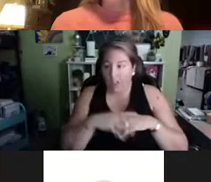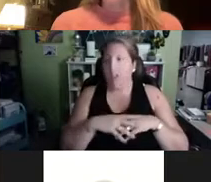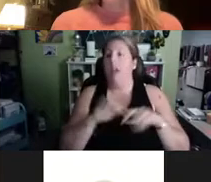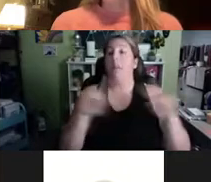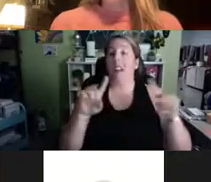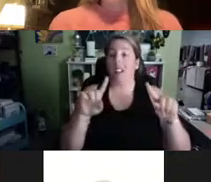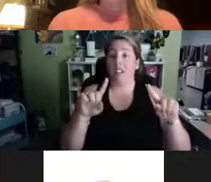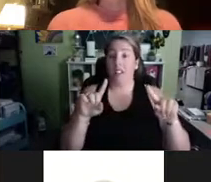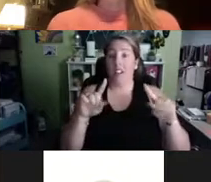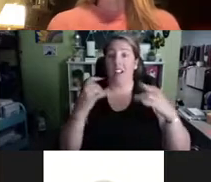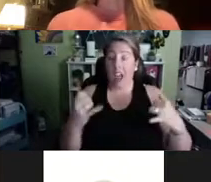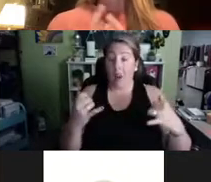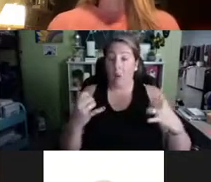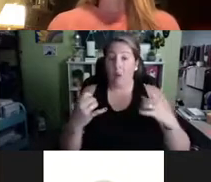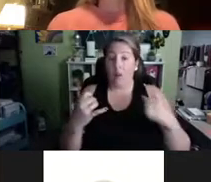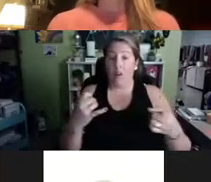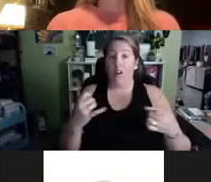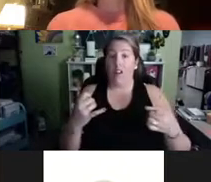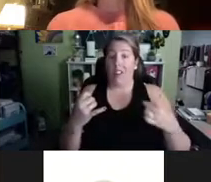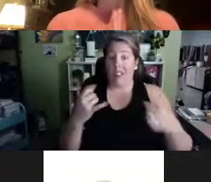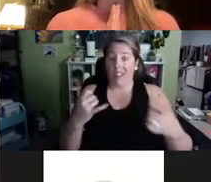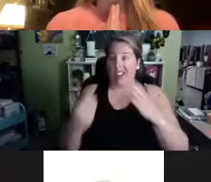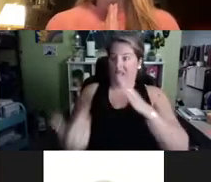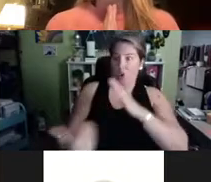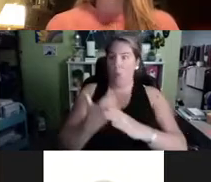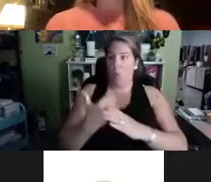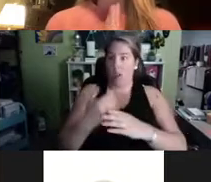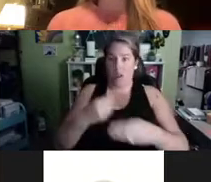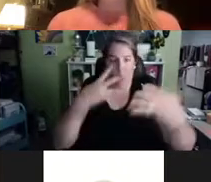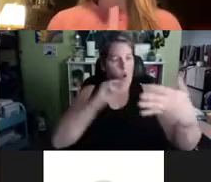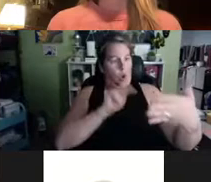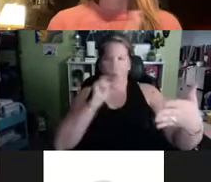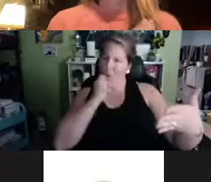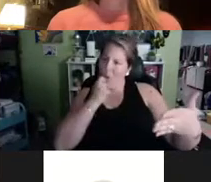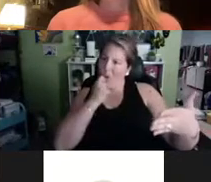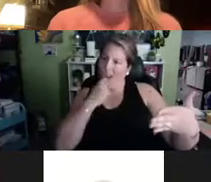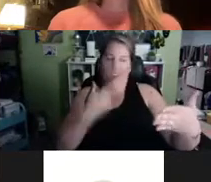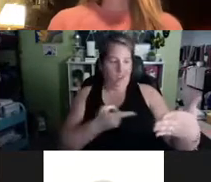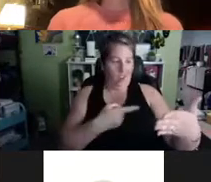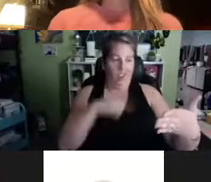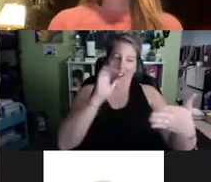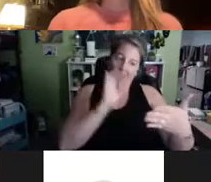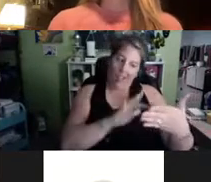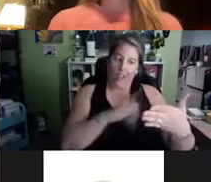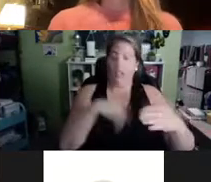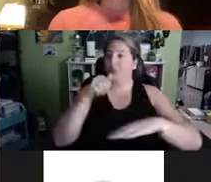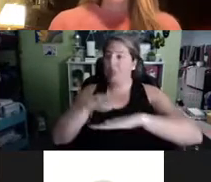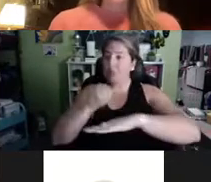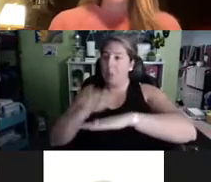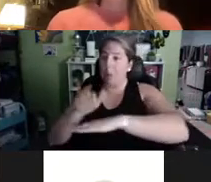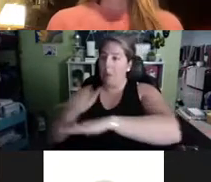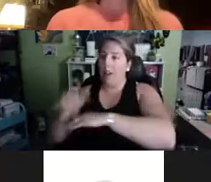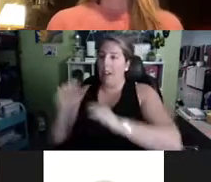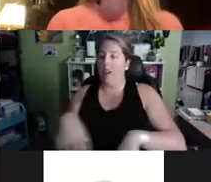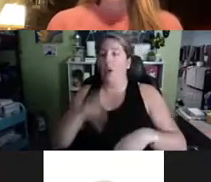get some orders placed. So this is something that you could just quickly make and send to your